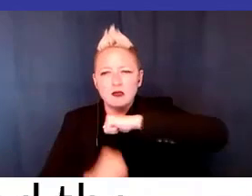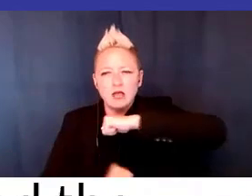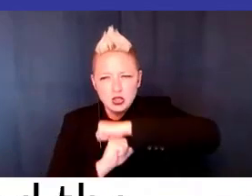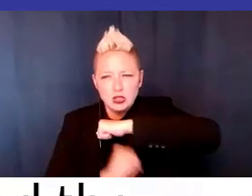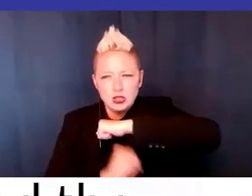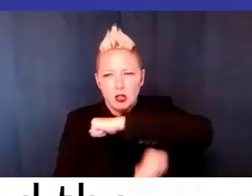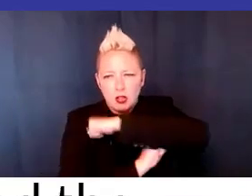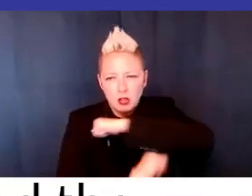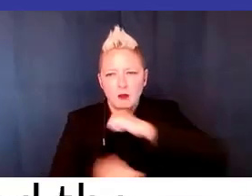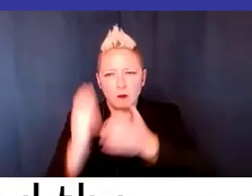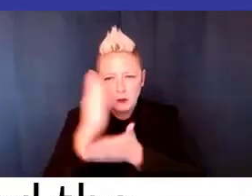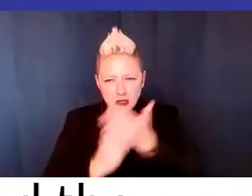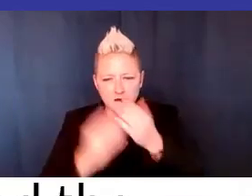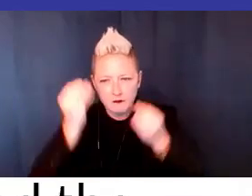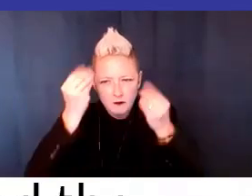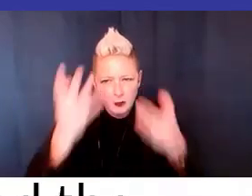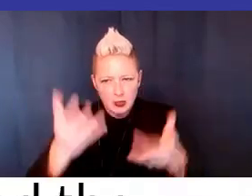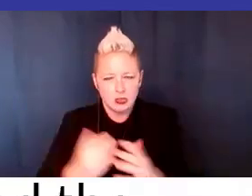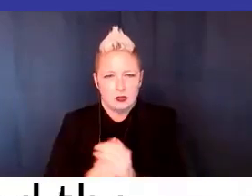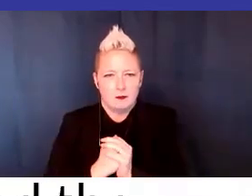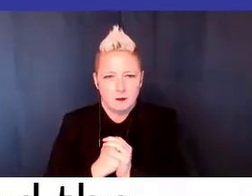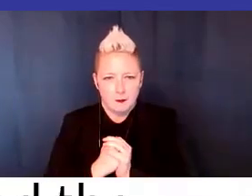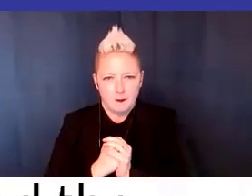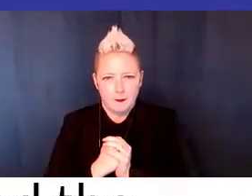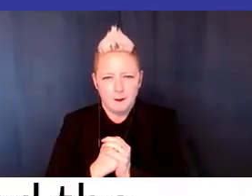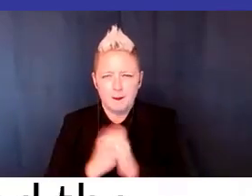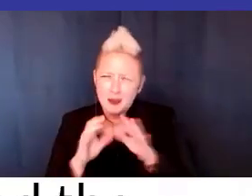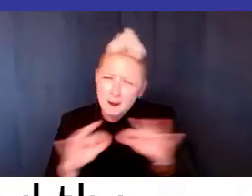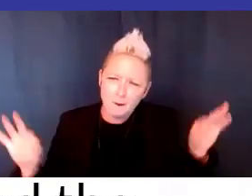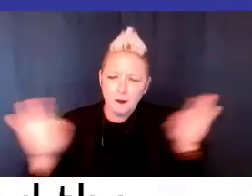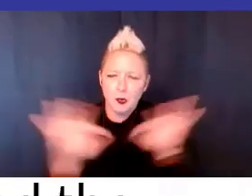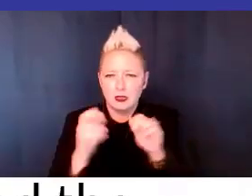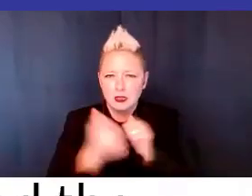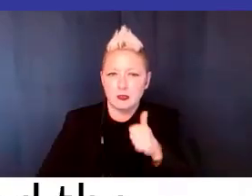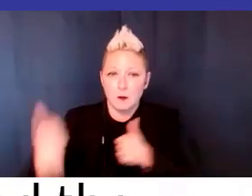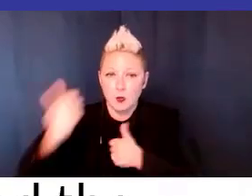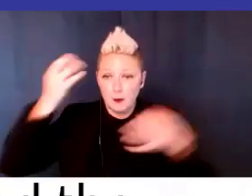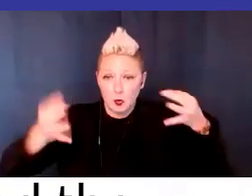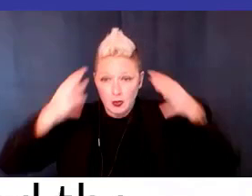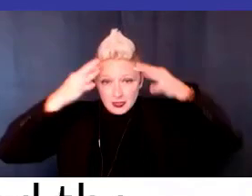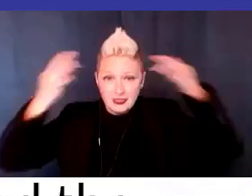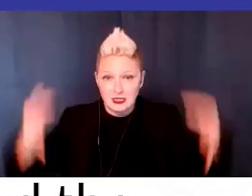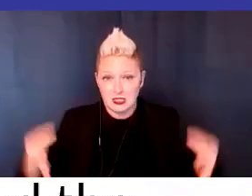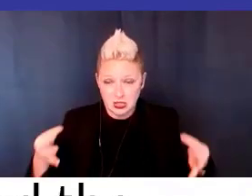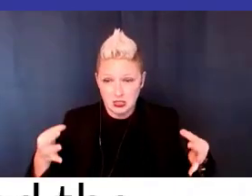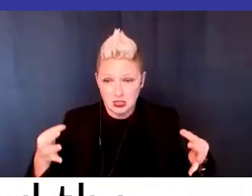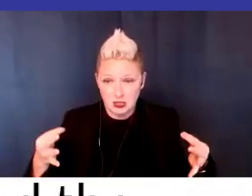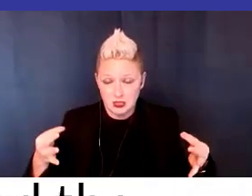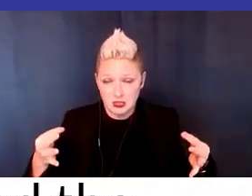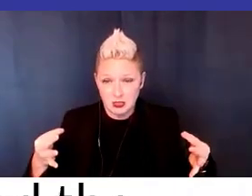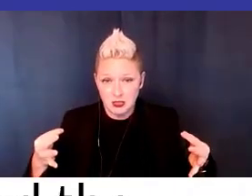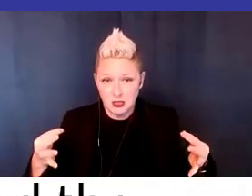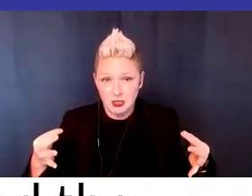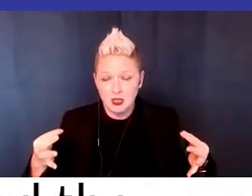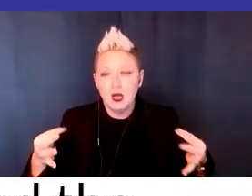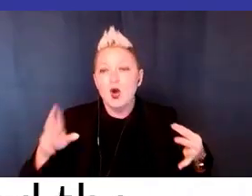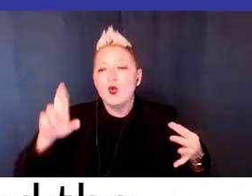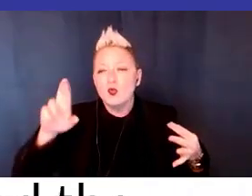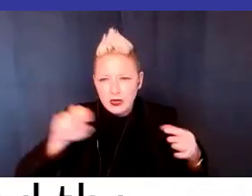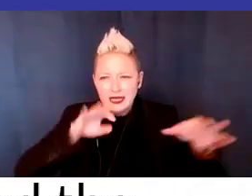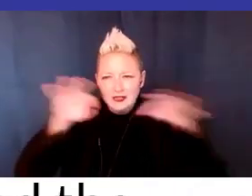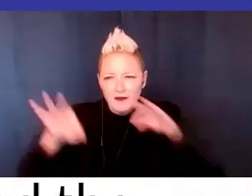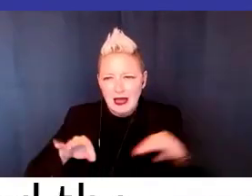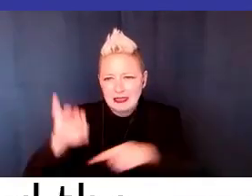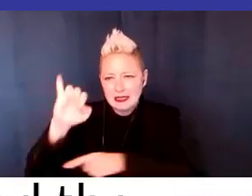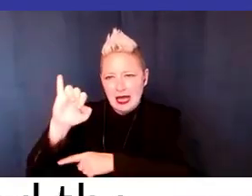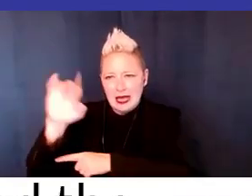information for you. This important Supreme Court decision redefined the IDEA meaning